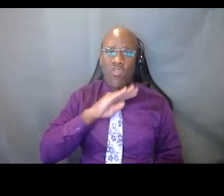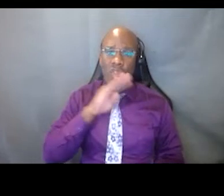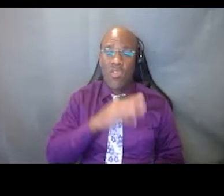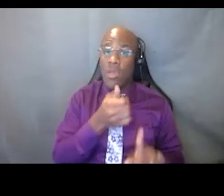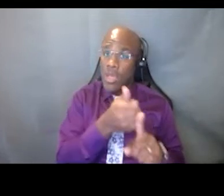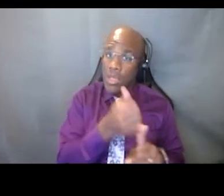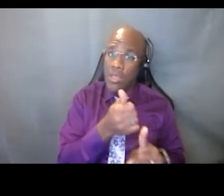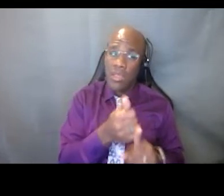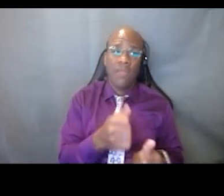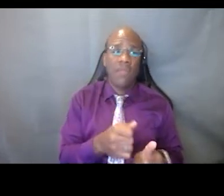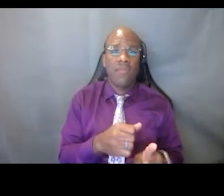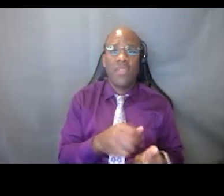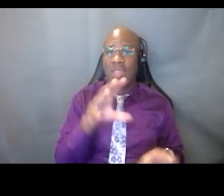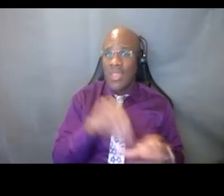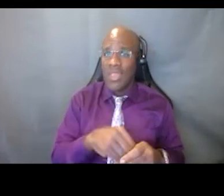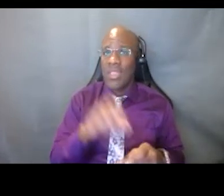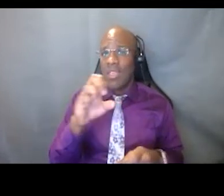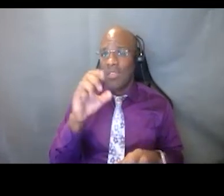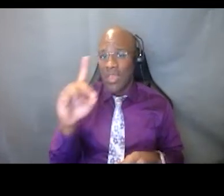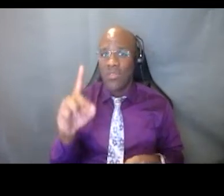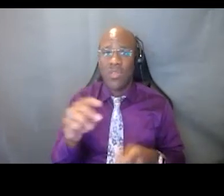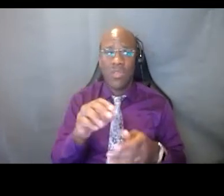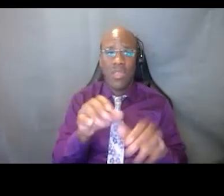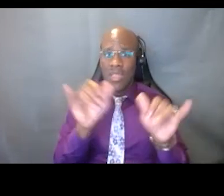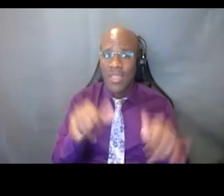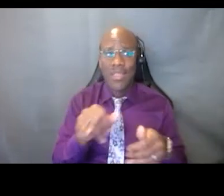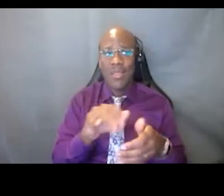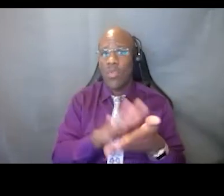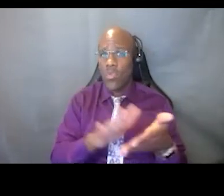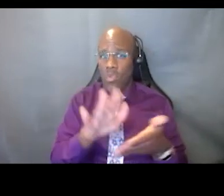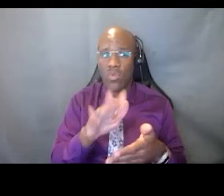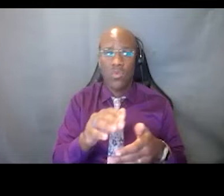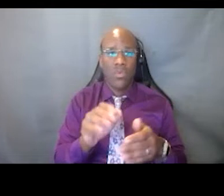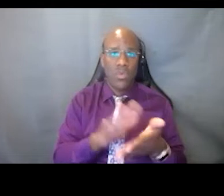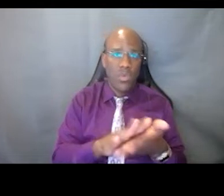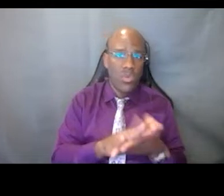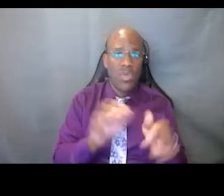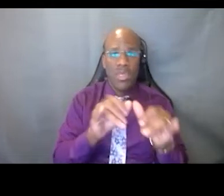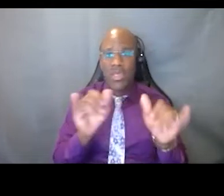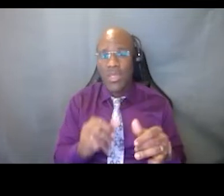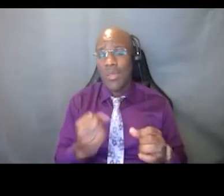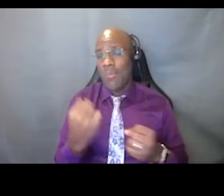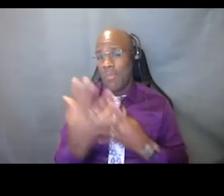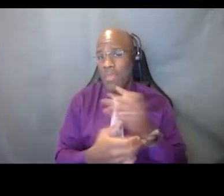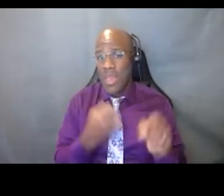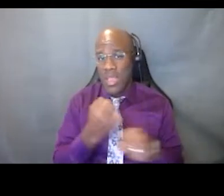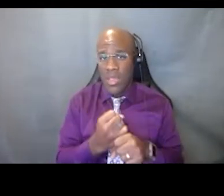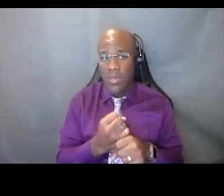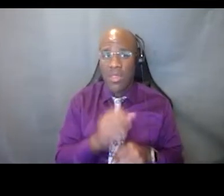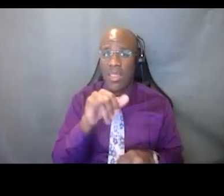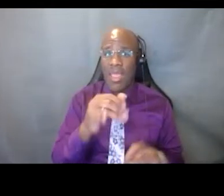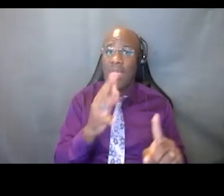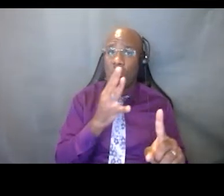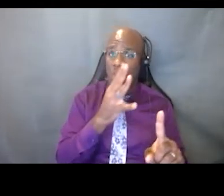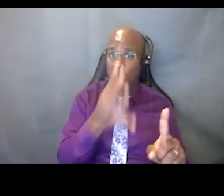in the education system for many years, in school systems. But when it came to trying to support her grandson, she had so many doors